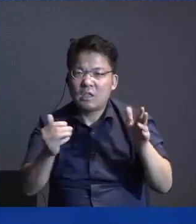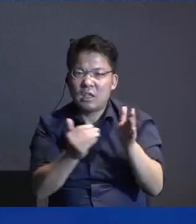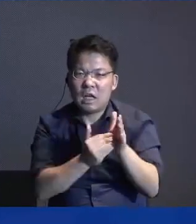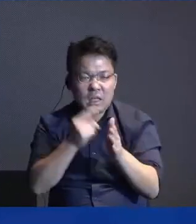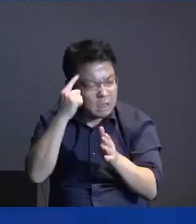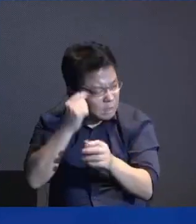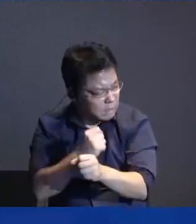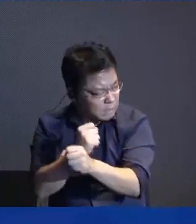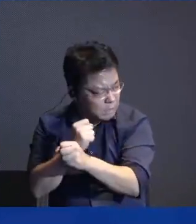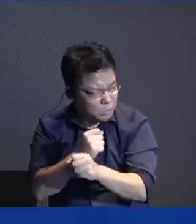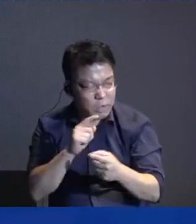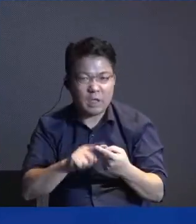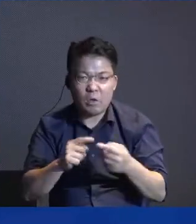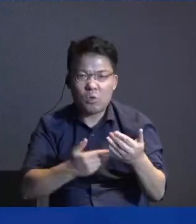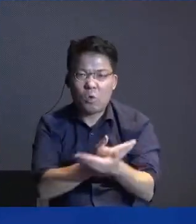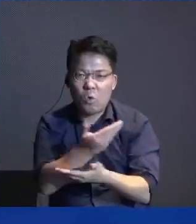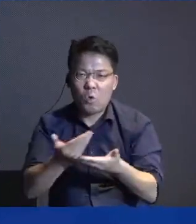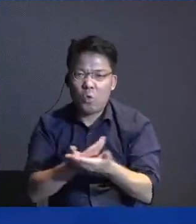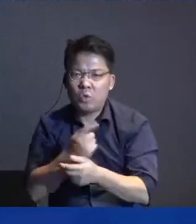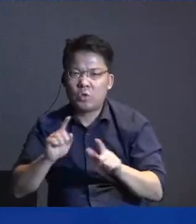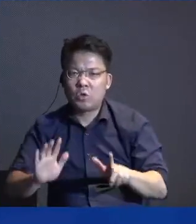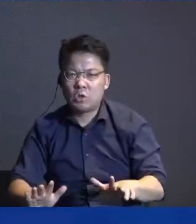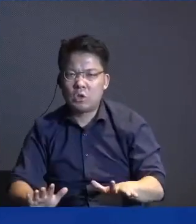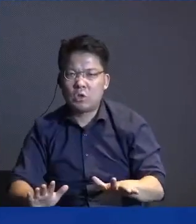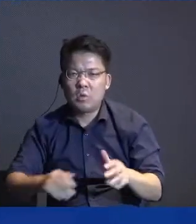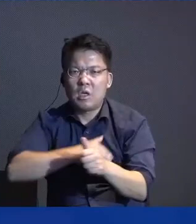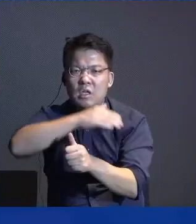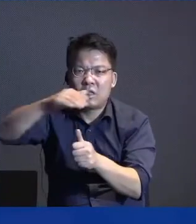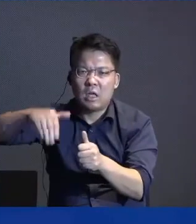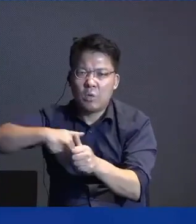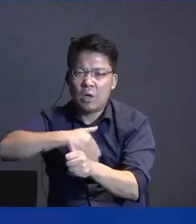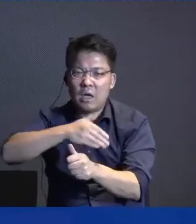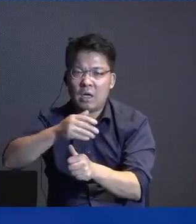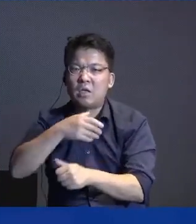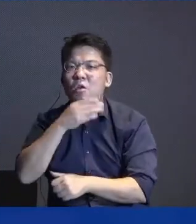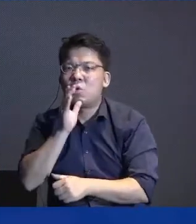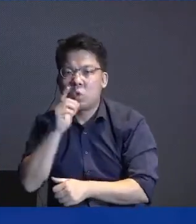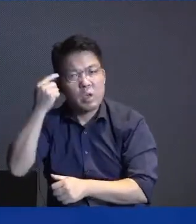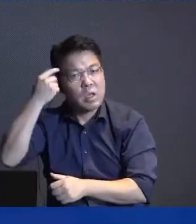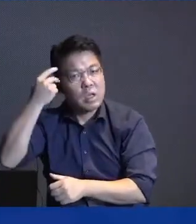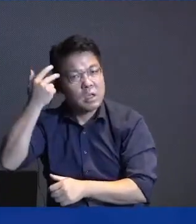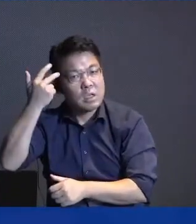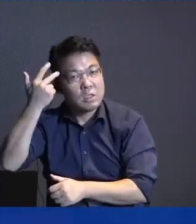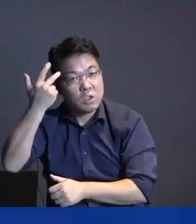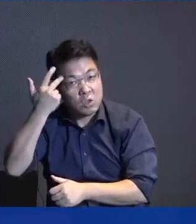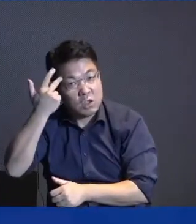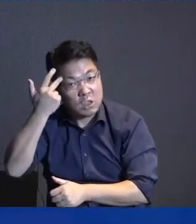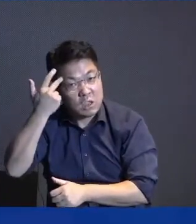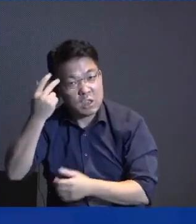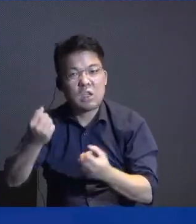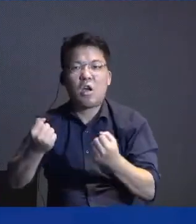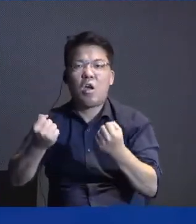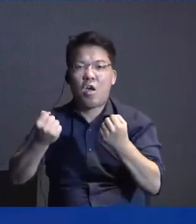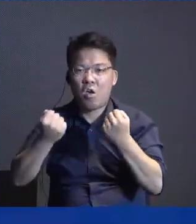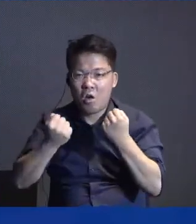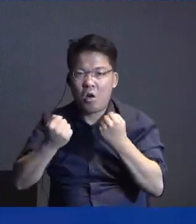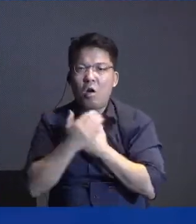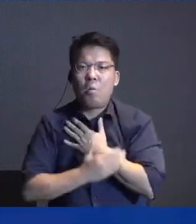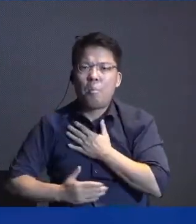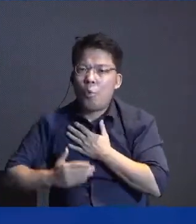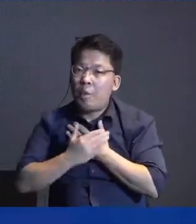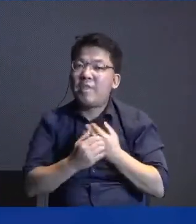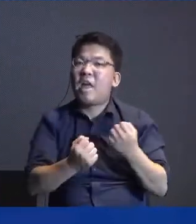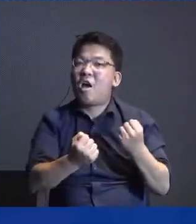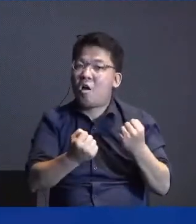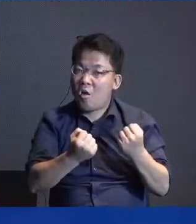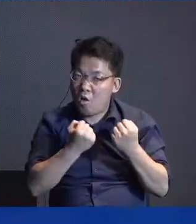current issues of mental health issues in each country or cross-culturally.